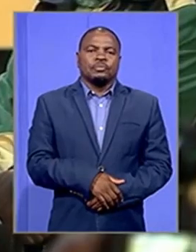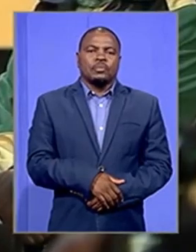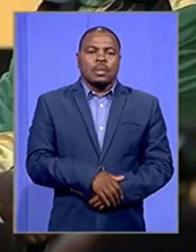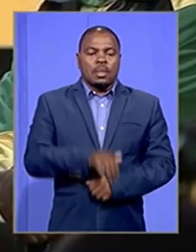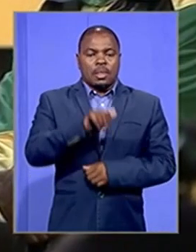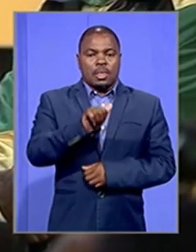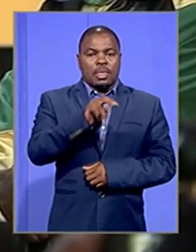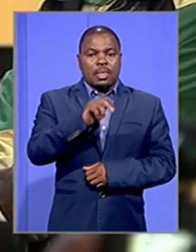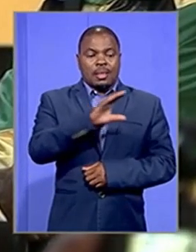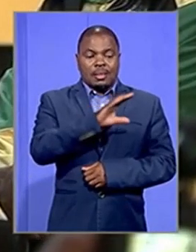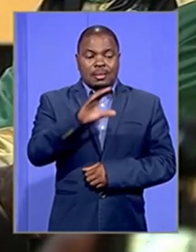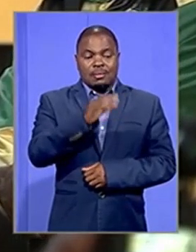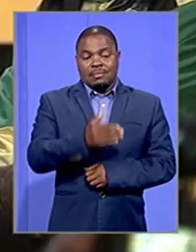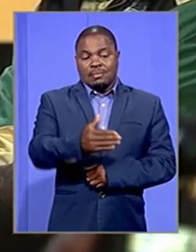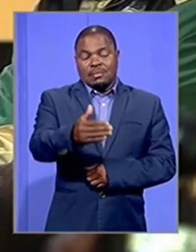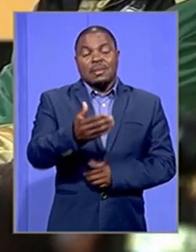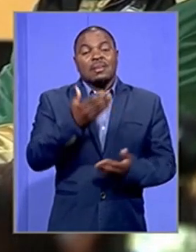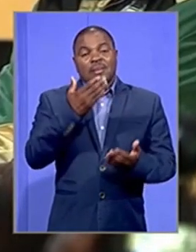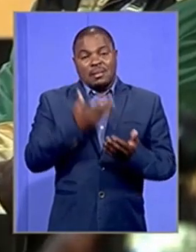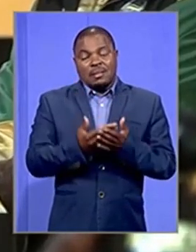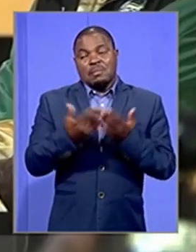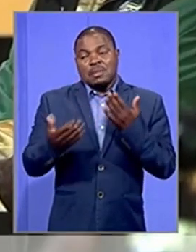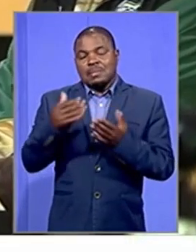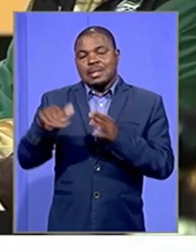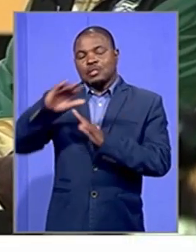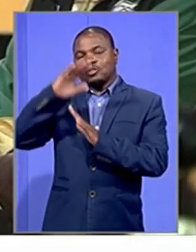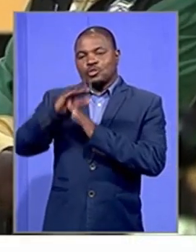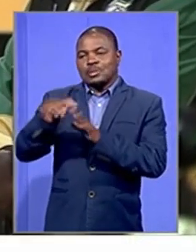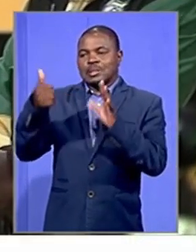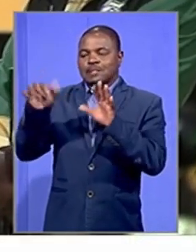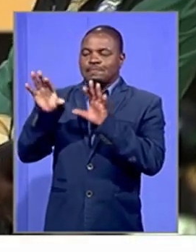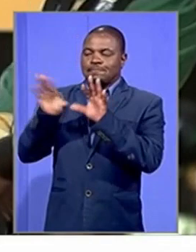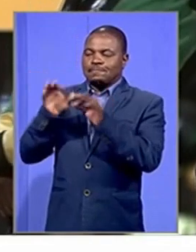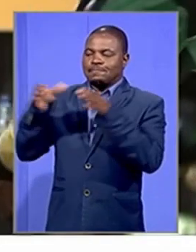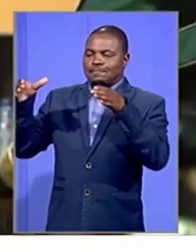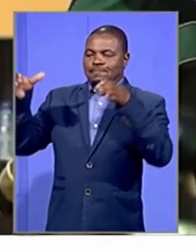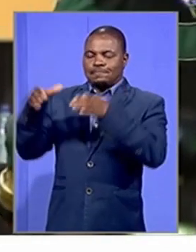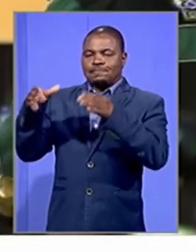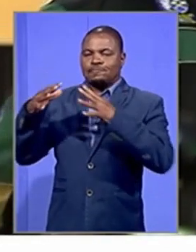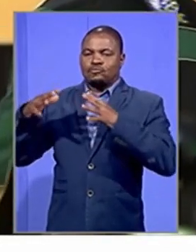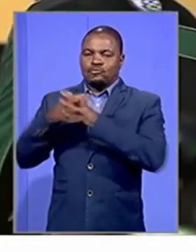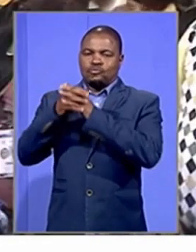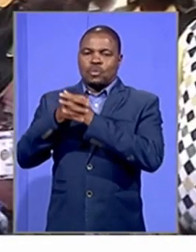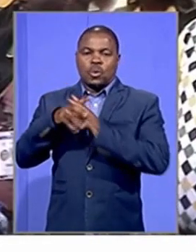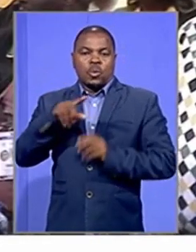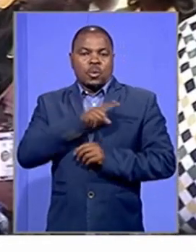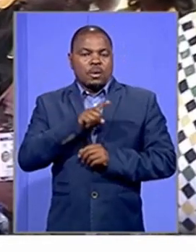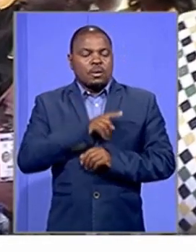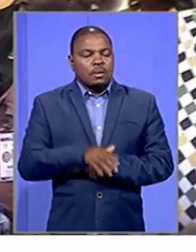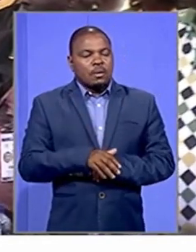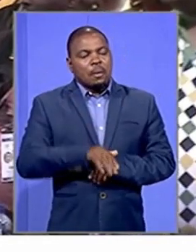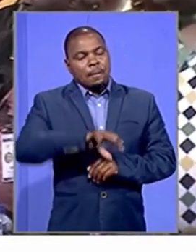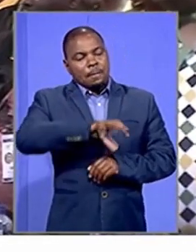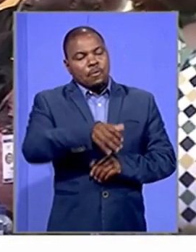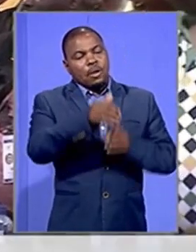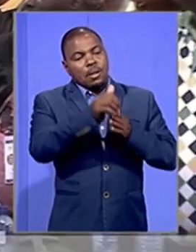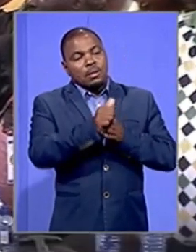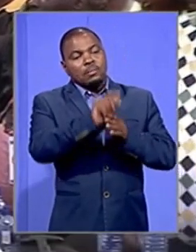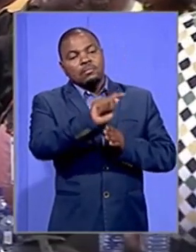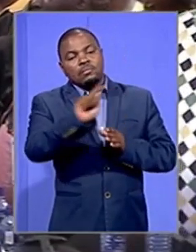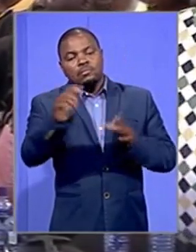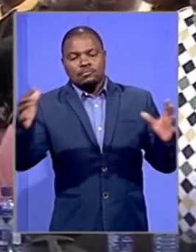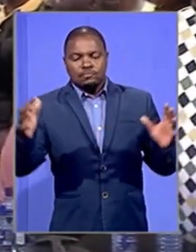ANC e ka iphitlhela e na le ditokollo di le thataro tse di kitlaneng tsa maemo a kwa godimo, jaaka baeteledipele ba diprofense ba tlile